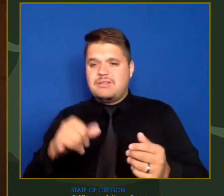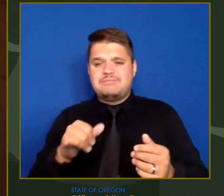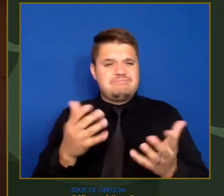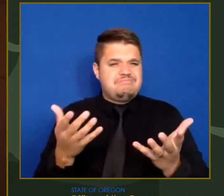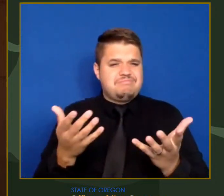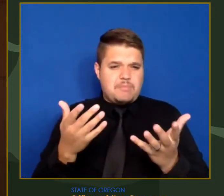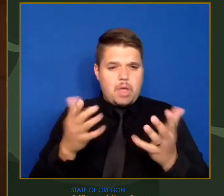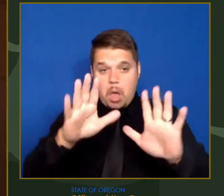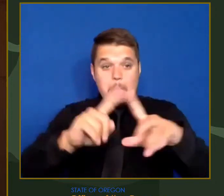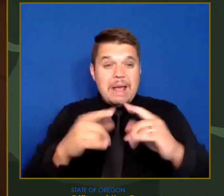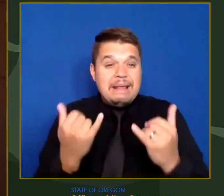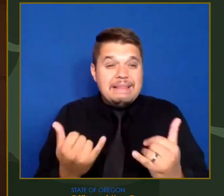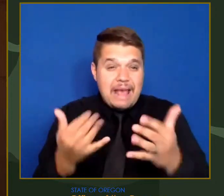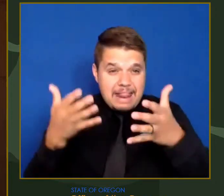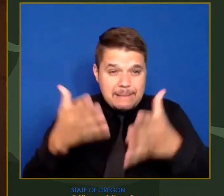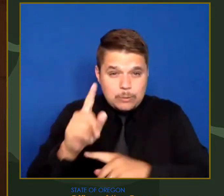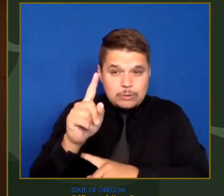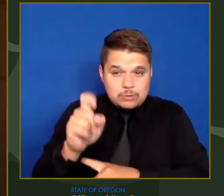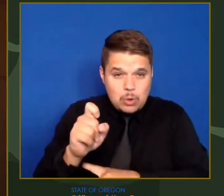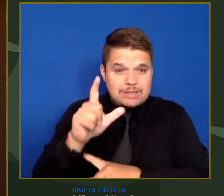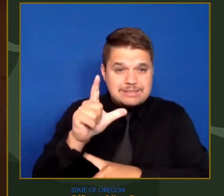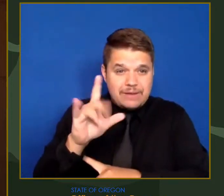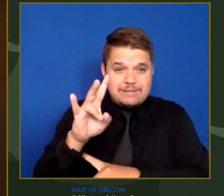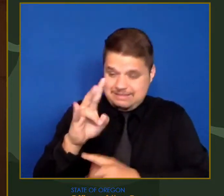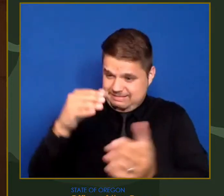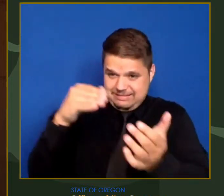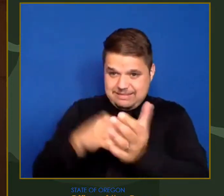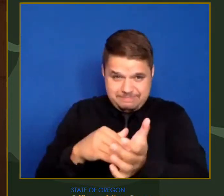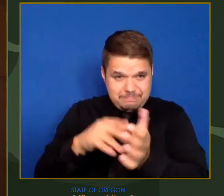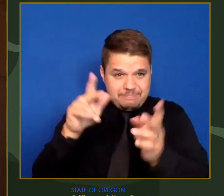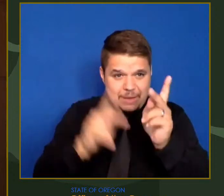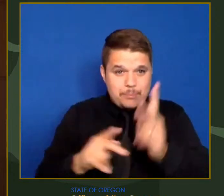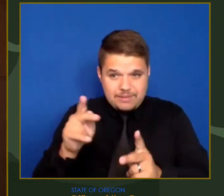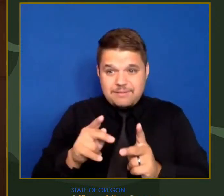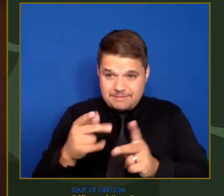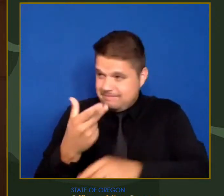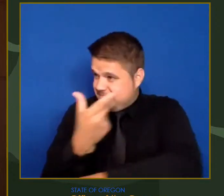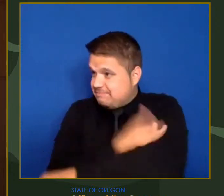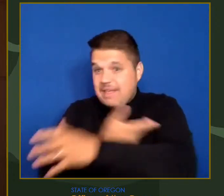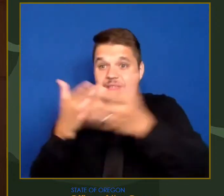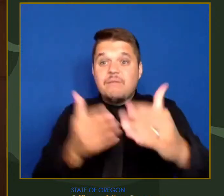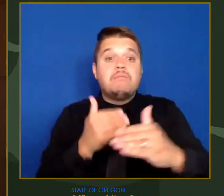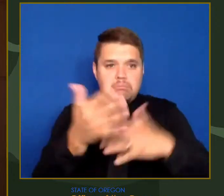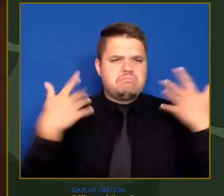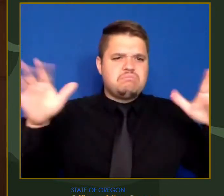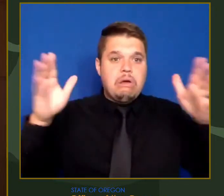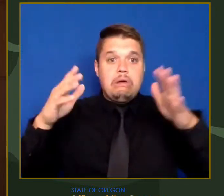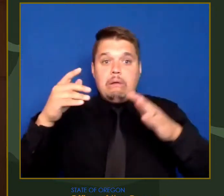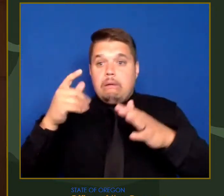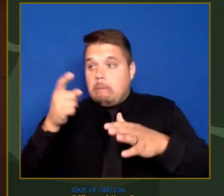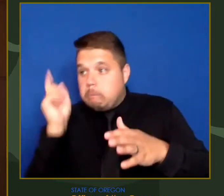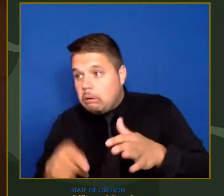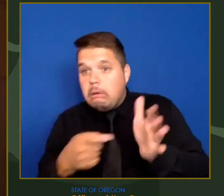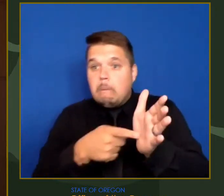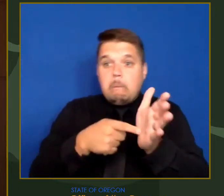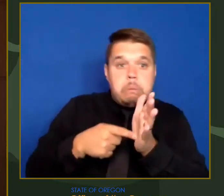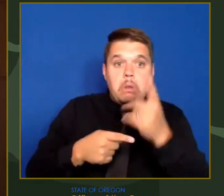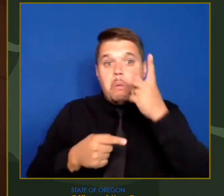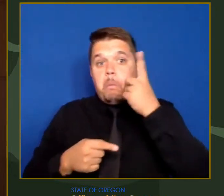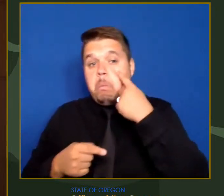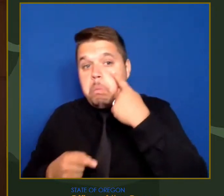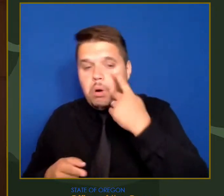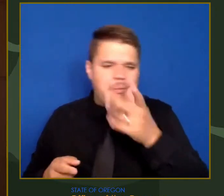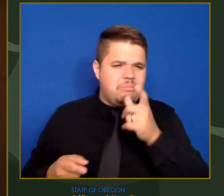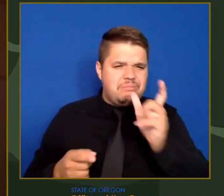127,000 Oregonians to get vaccinated. So I am focused there. I am continuing to work with our business